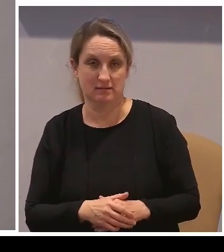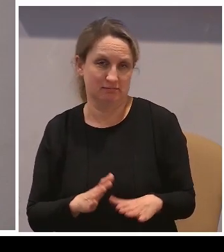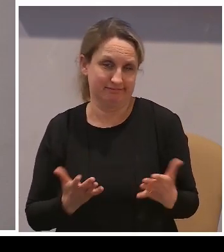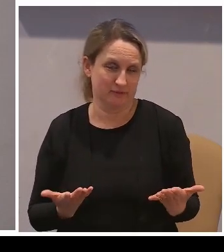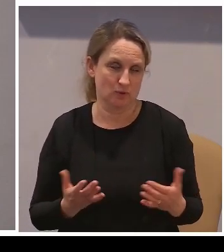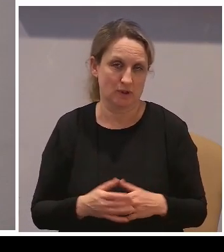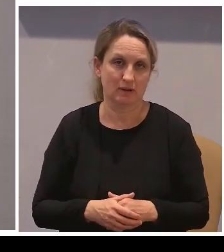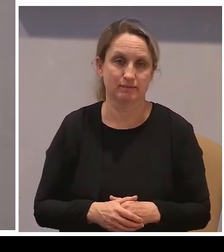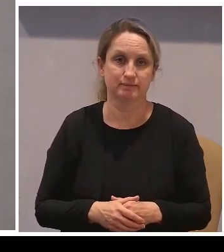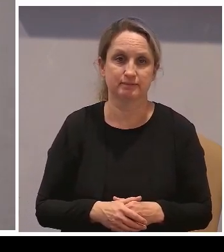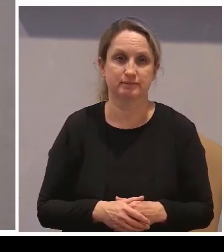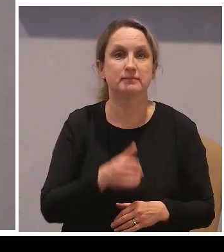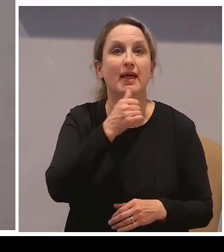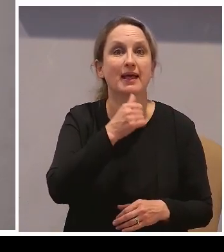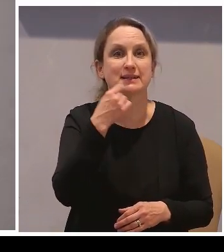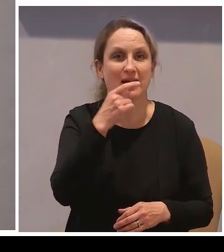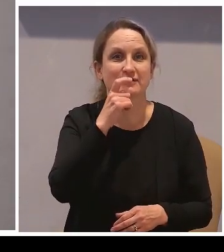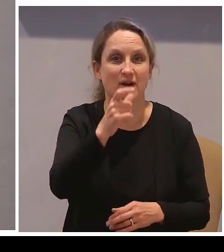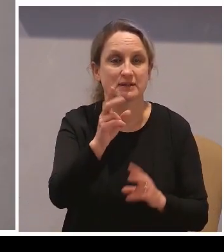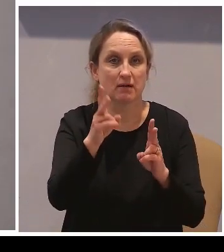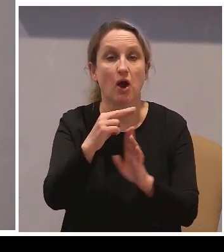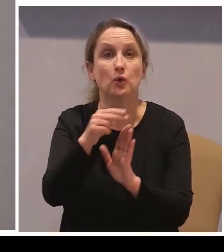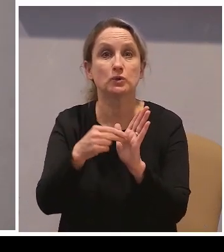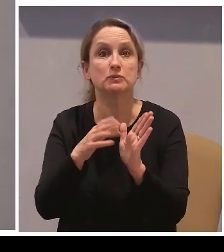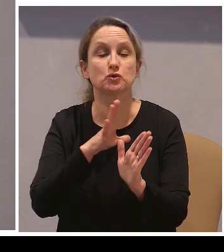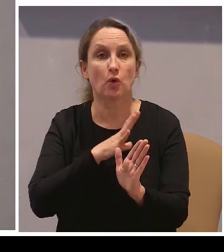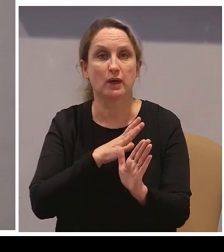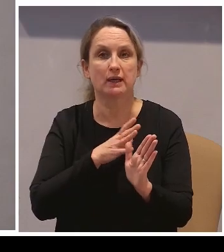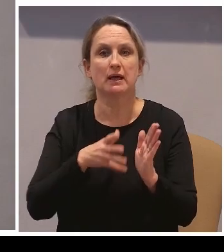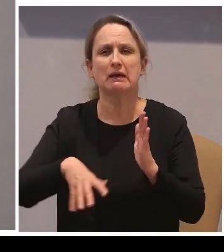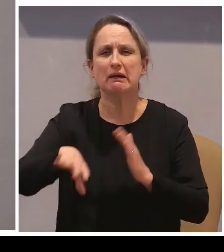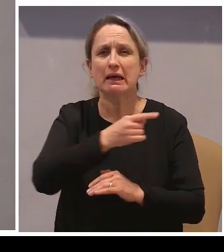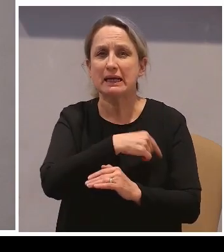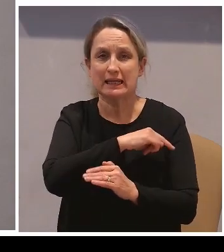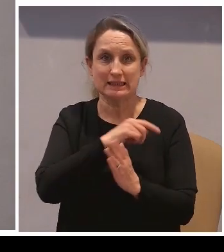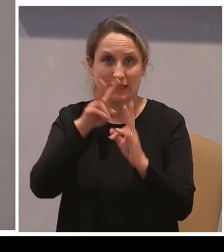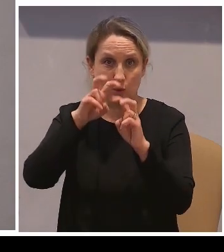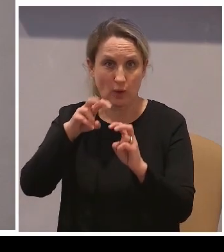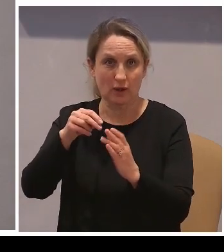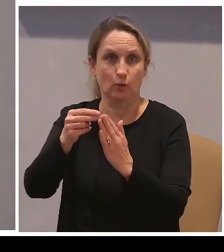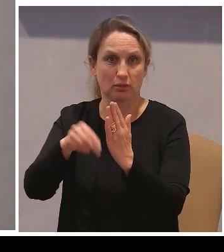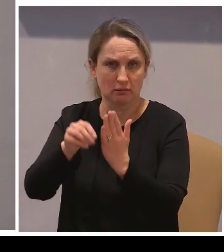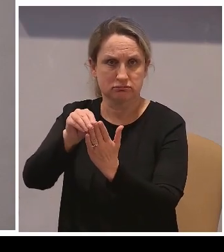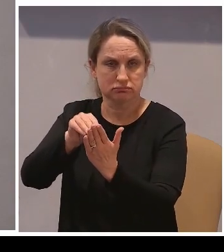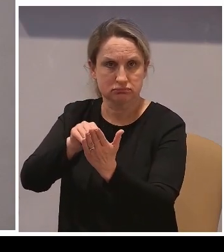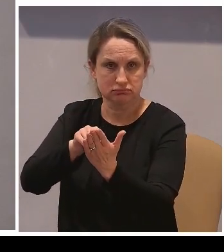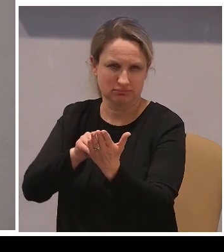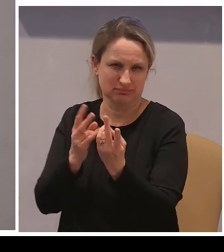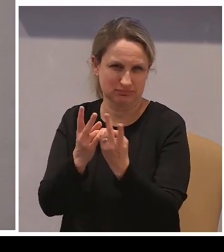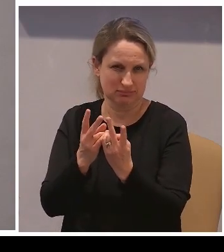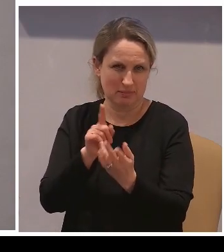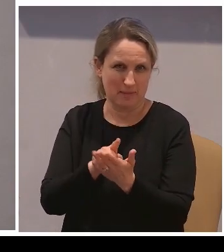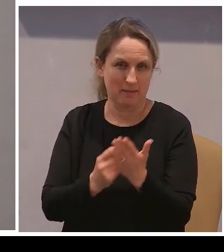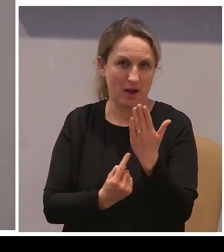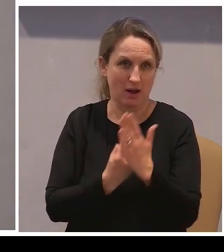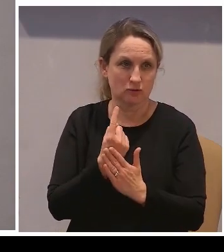Jah, küsimus oli see, et kõik kliinilised uuringud tuleb And again in Estonian. Nii-öelda alustada